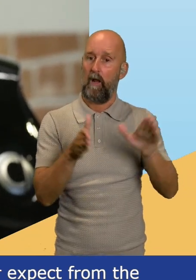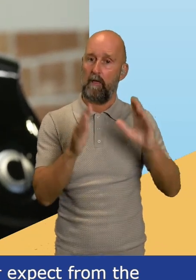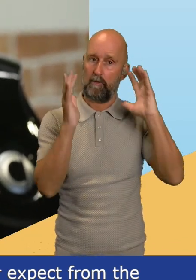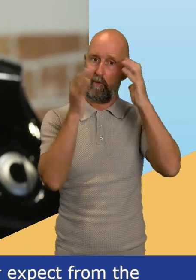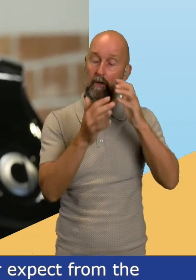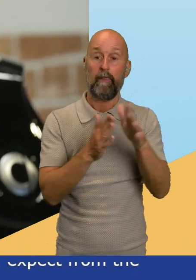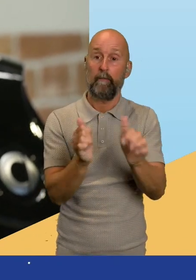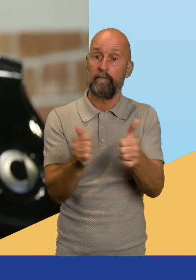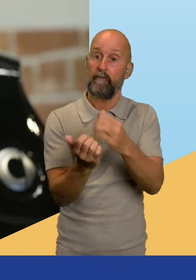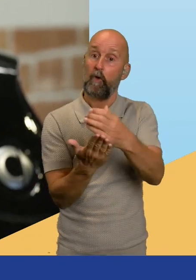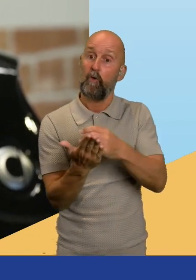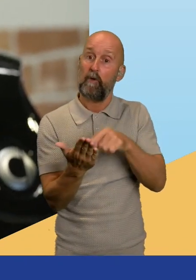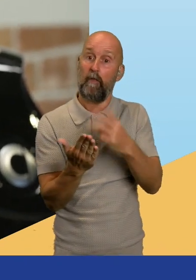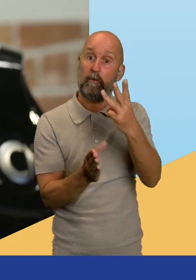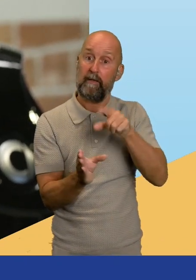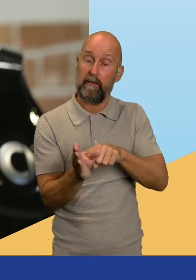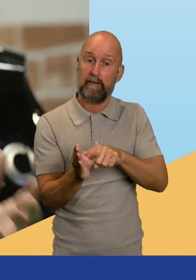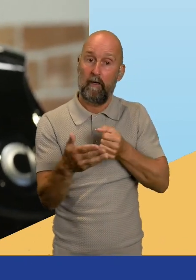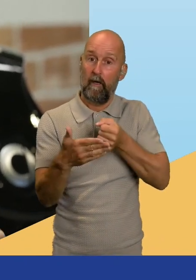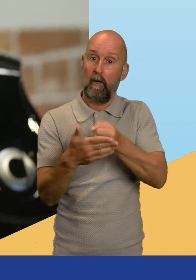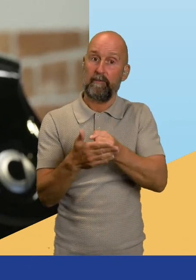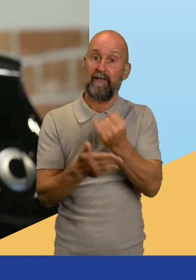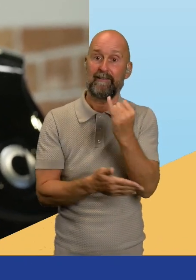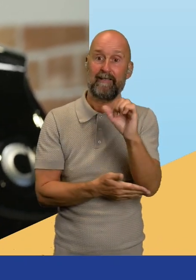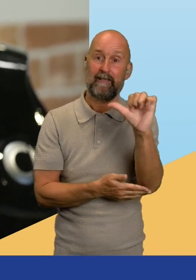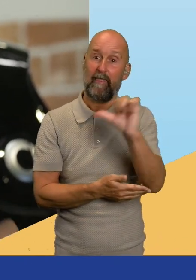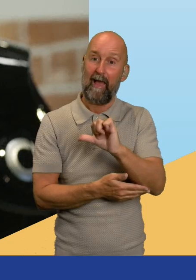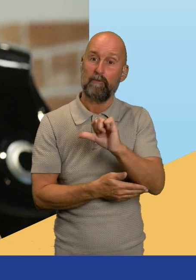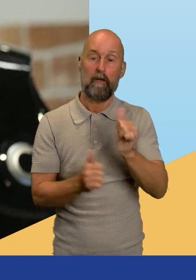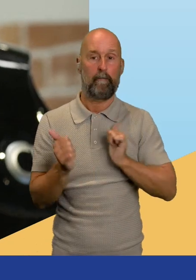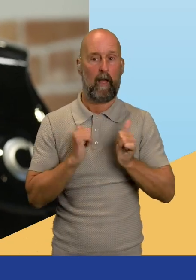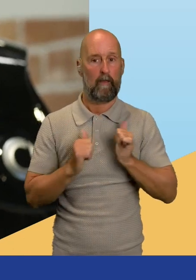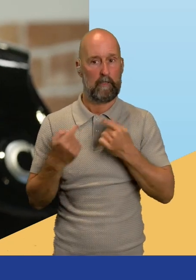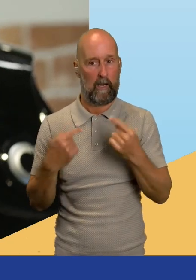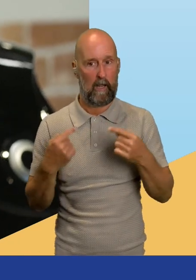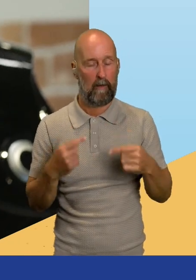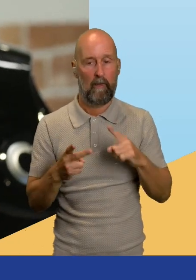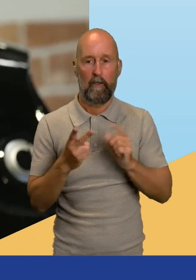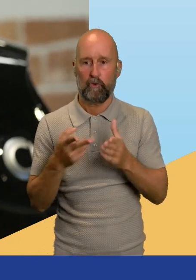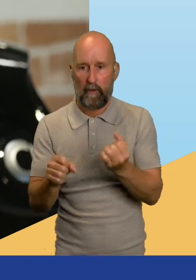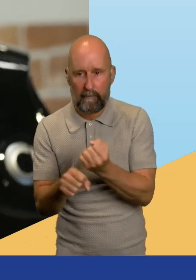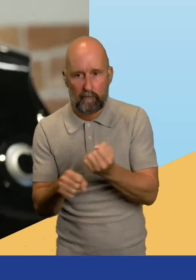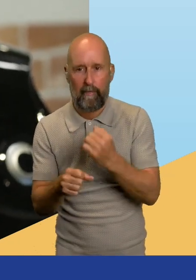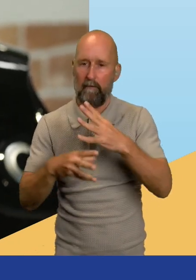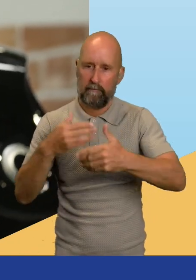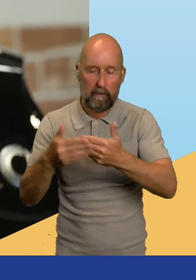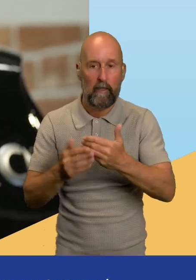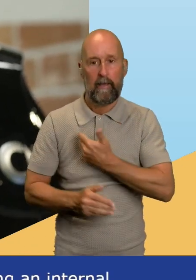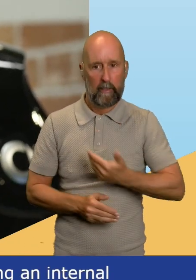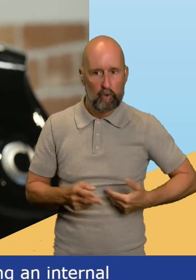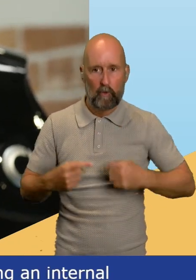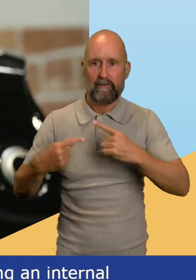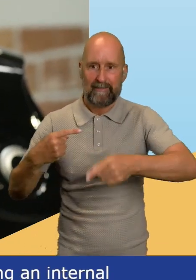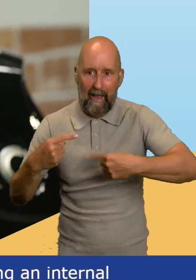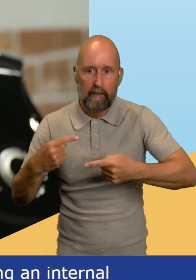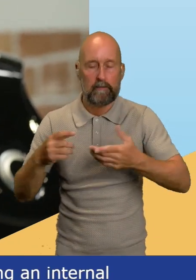3-year contract, still got 60,000 miles included over the 3 years, servicing, maintenance, repair, insurance, tyres,